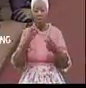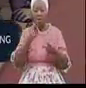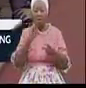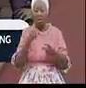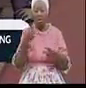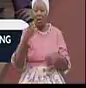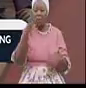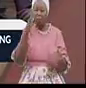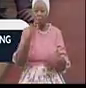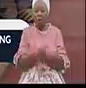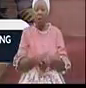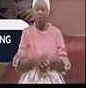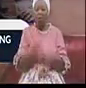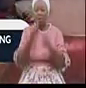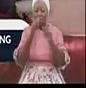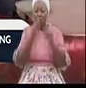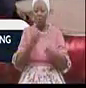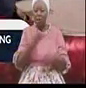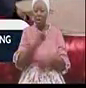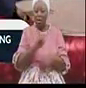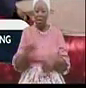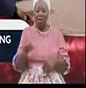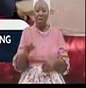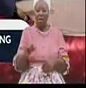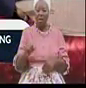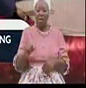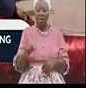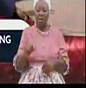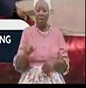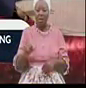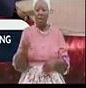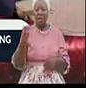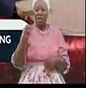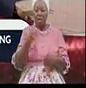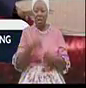blessing of cleansing in view